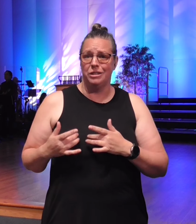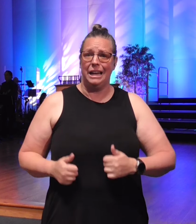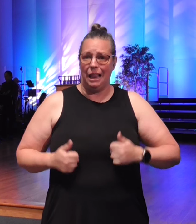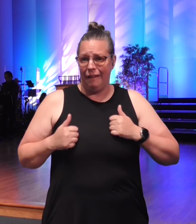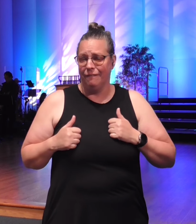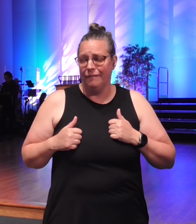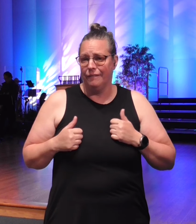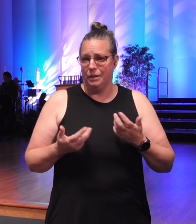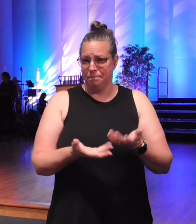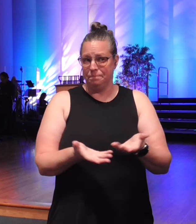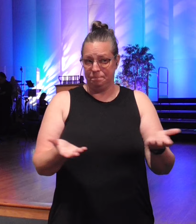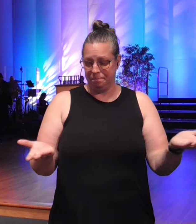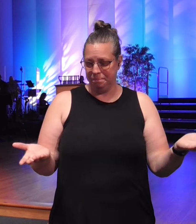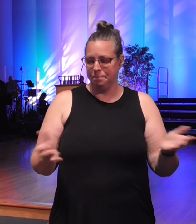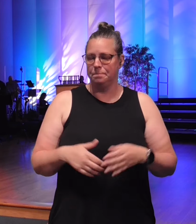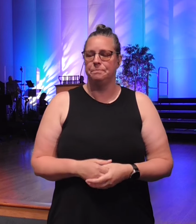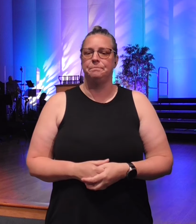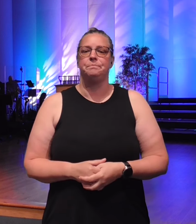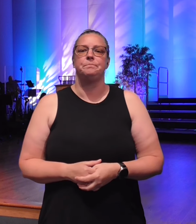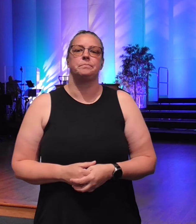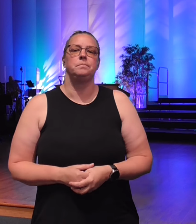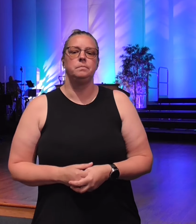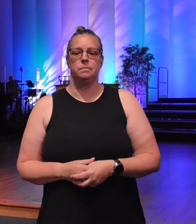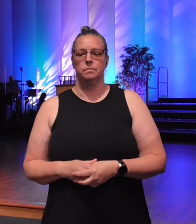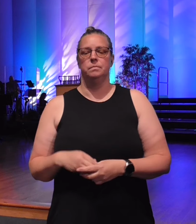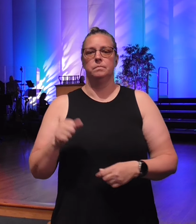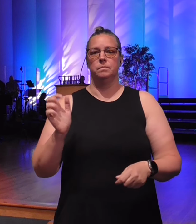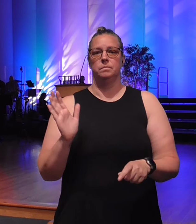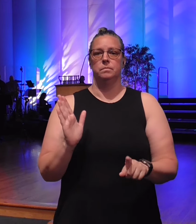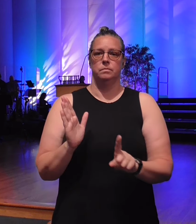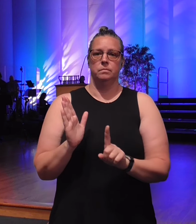life. Let's turn within.